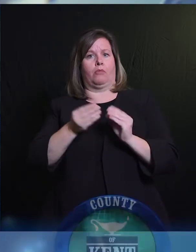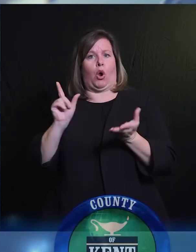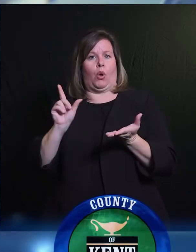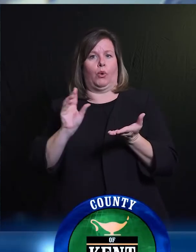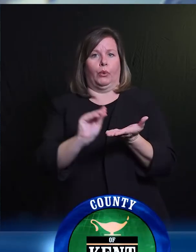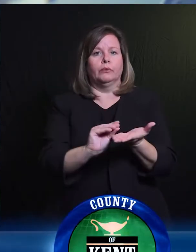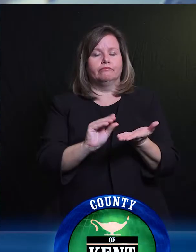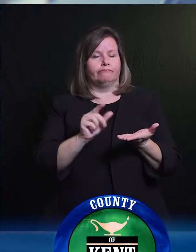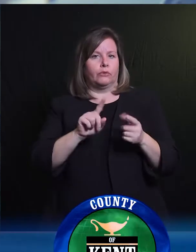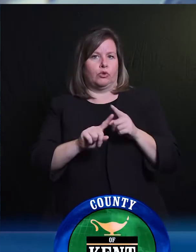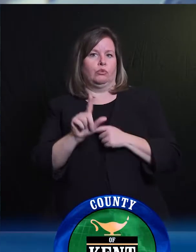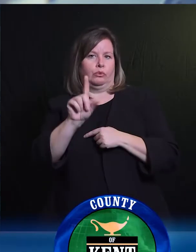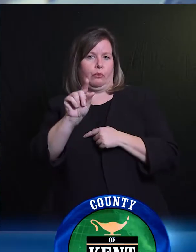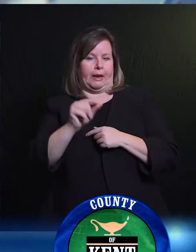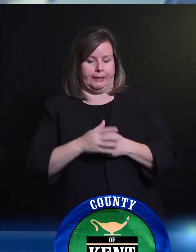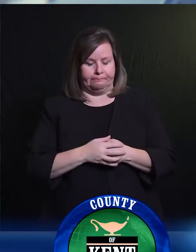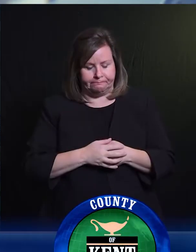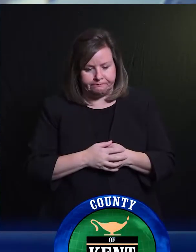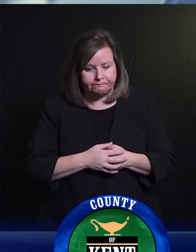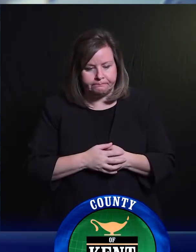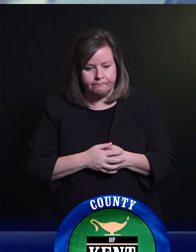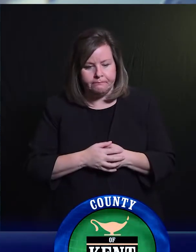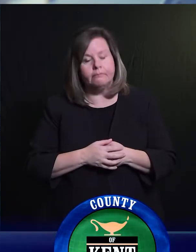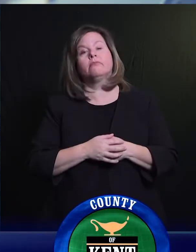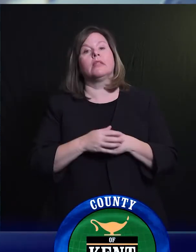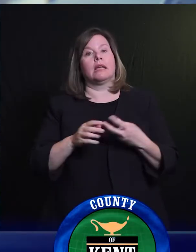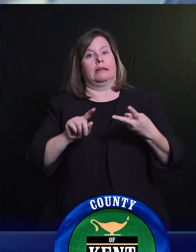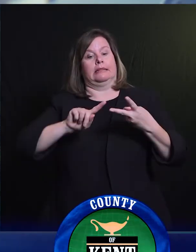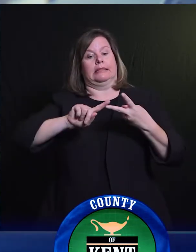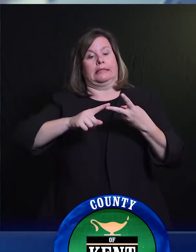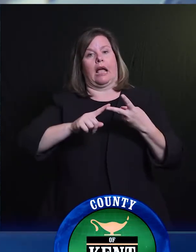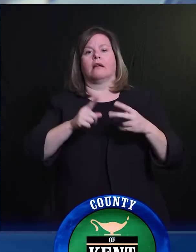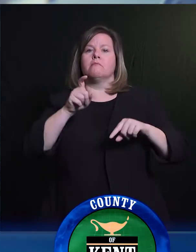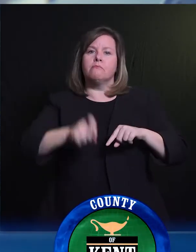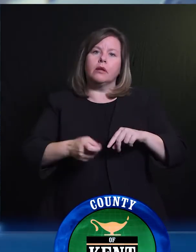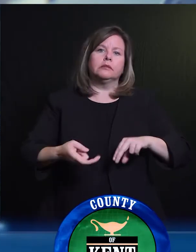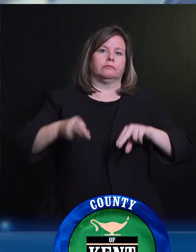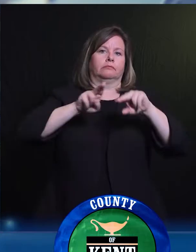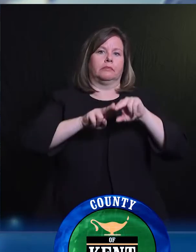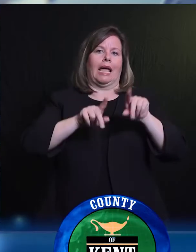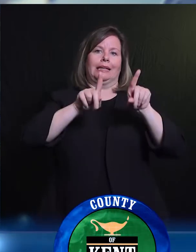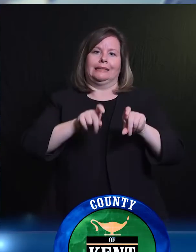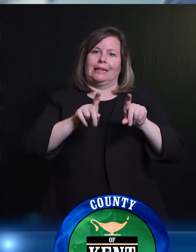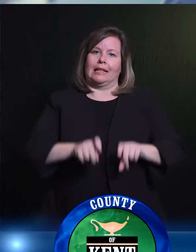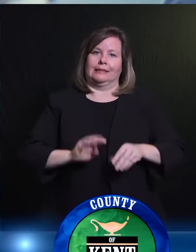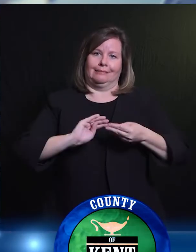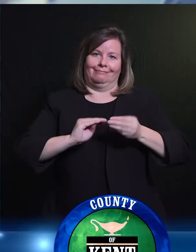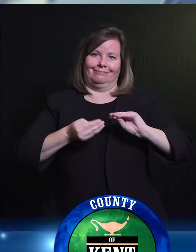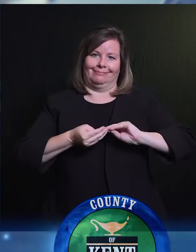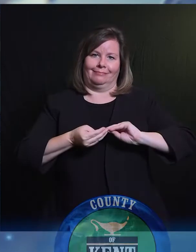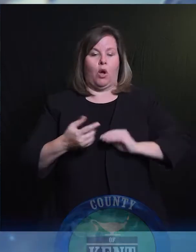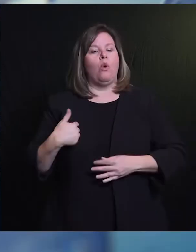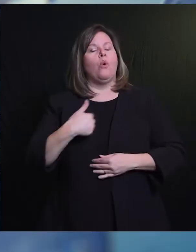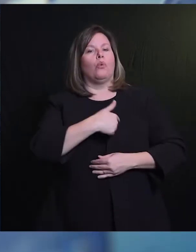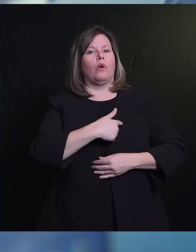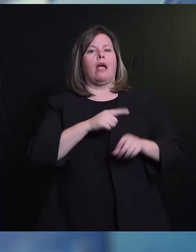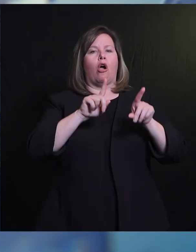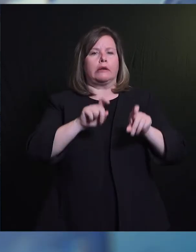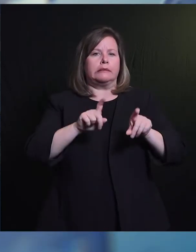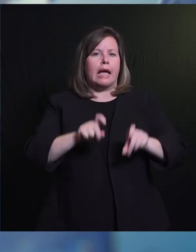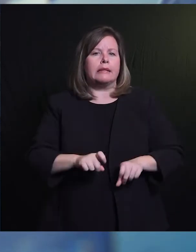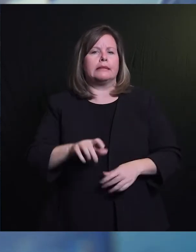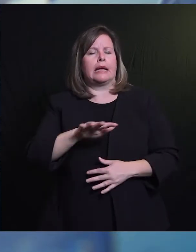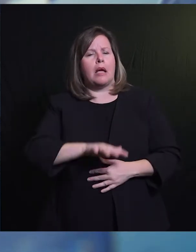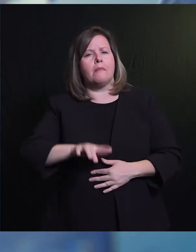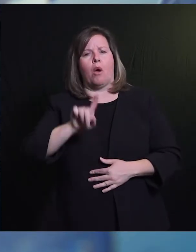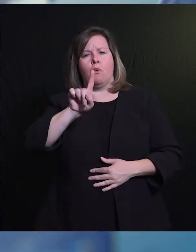phase. The second area is increasing the testing rate. So right now in our region, we're testing at a rate of about